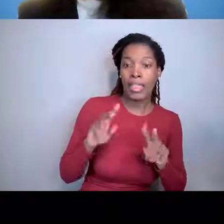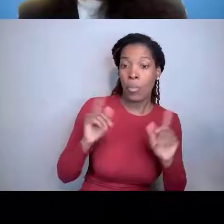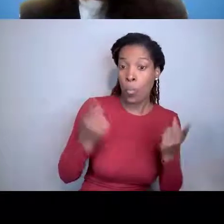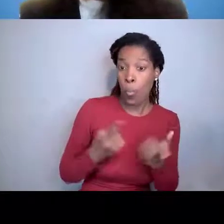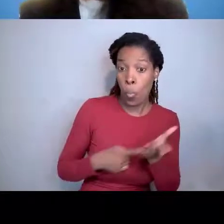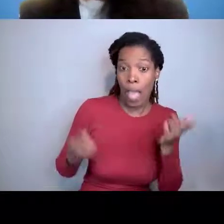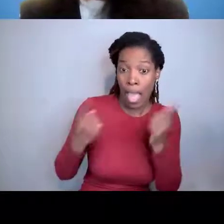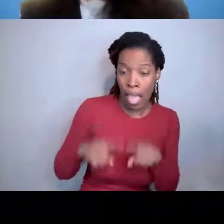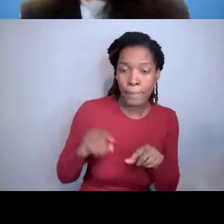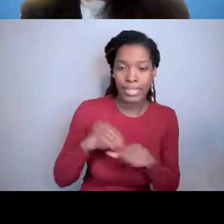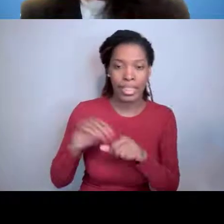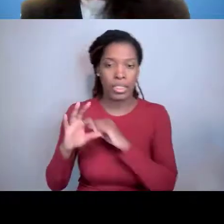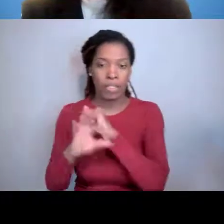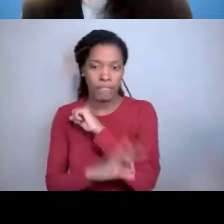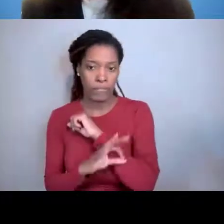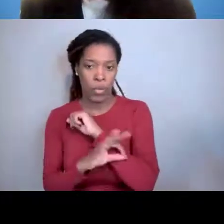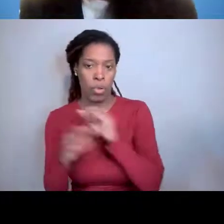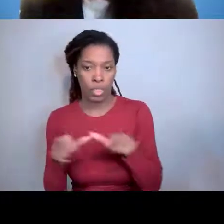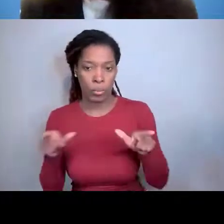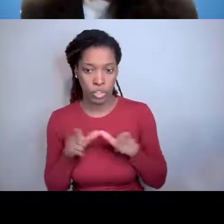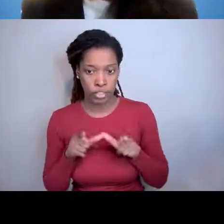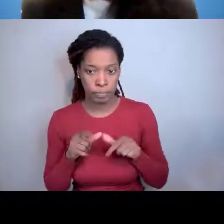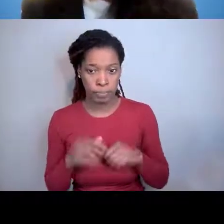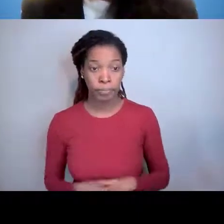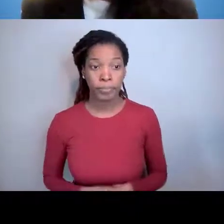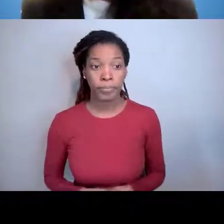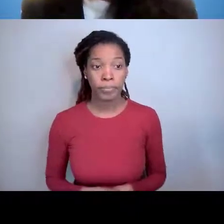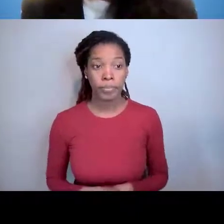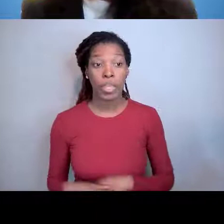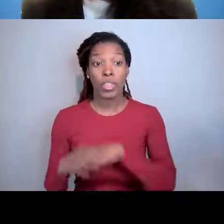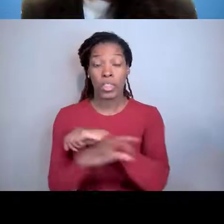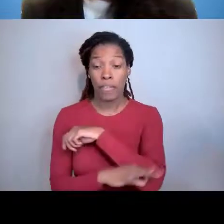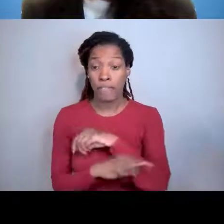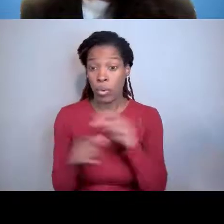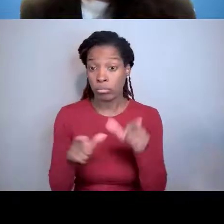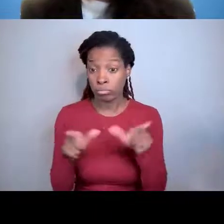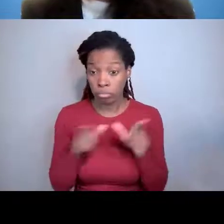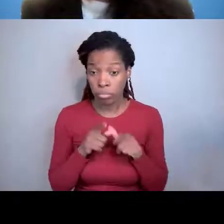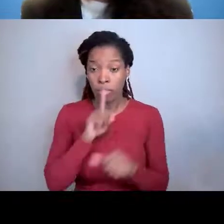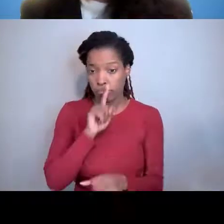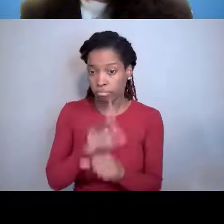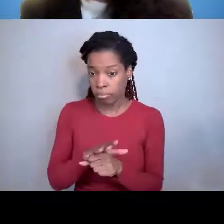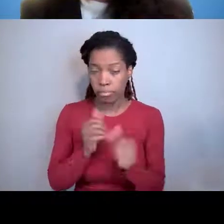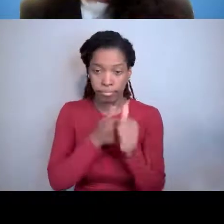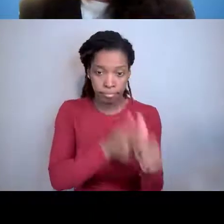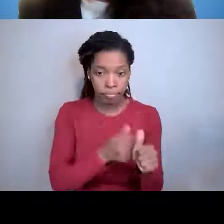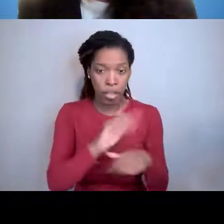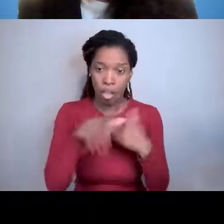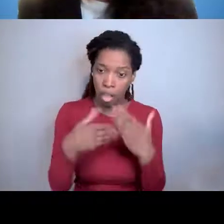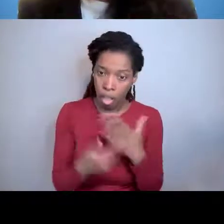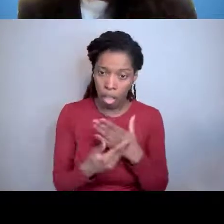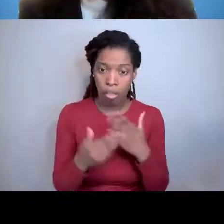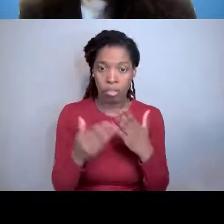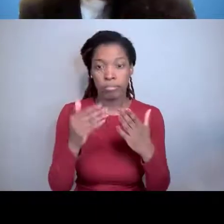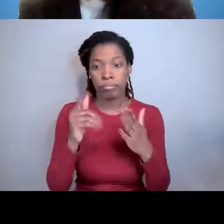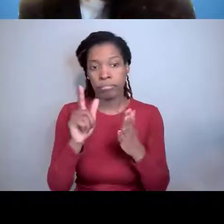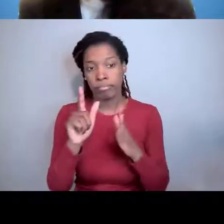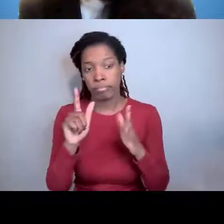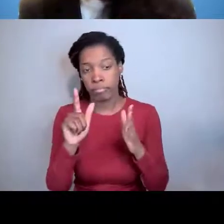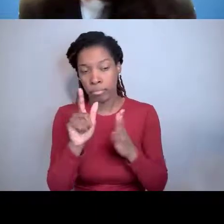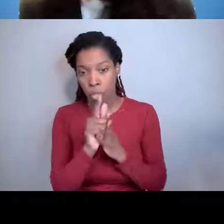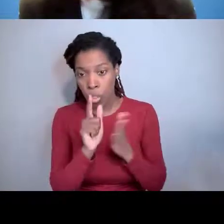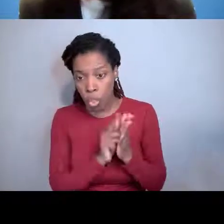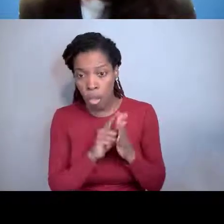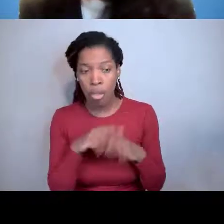The foreign organization commits to compliance with all laws, regulations, and policies regarding